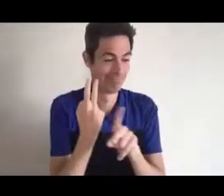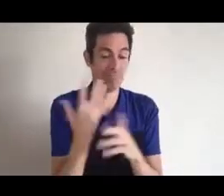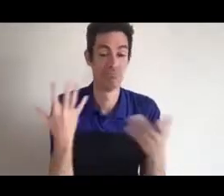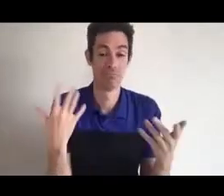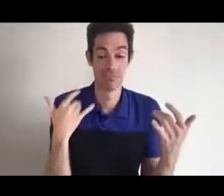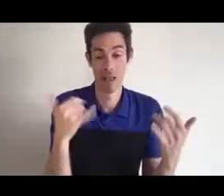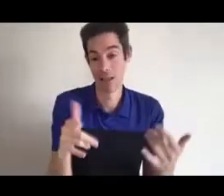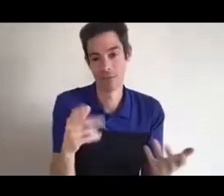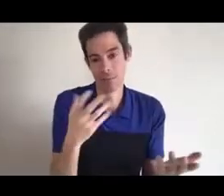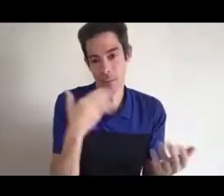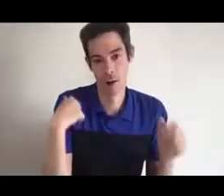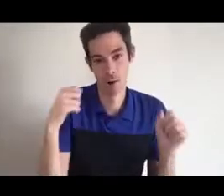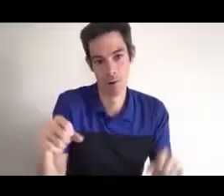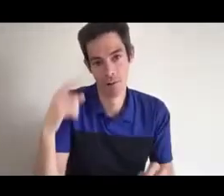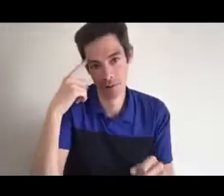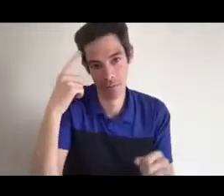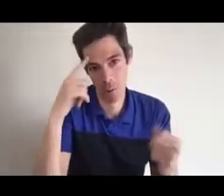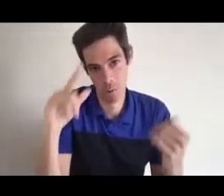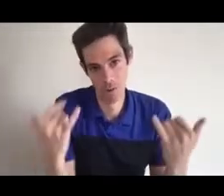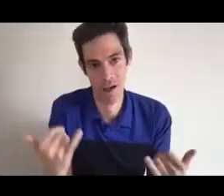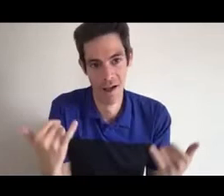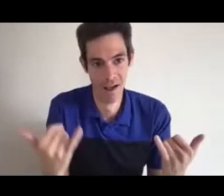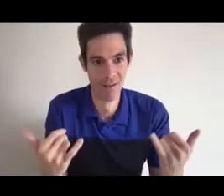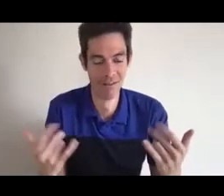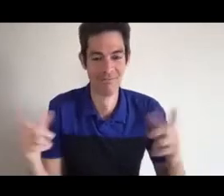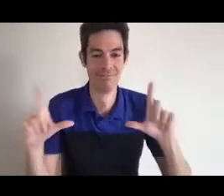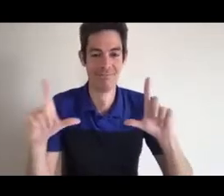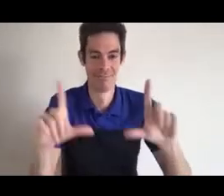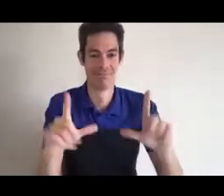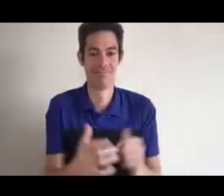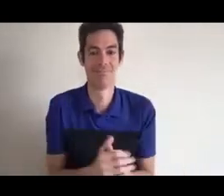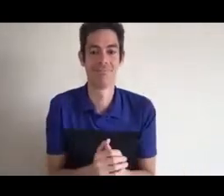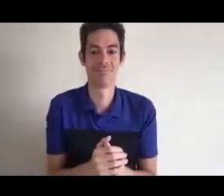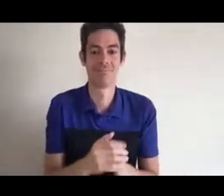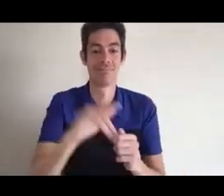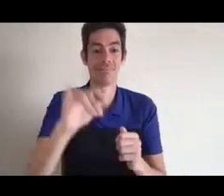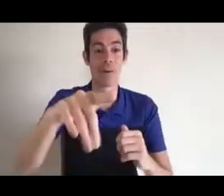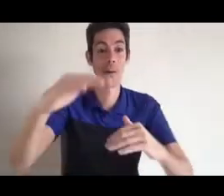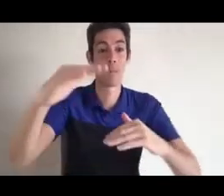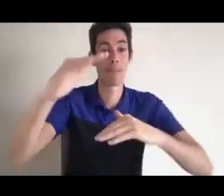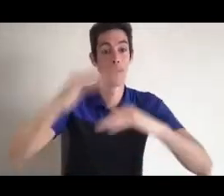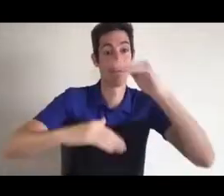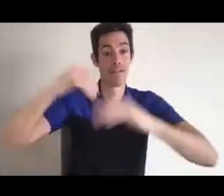word other than scene, and I couldn't come up with anything. This is the best thing I can think of for right now.